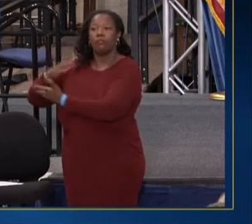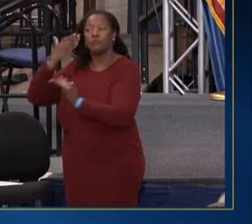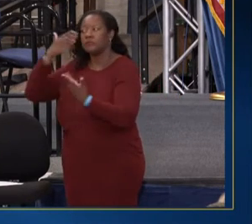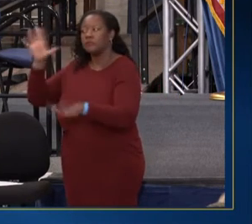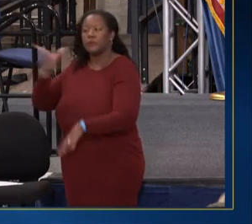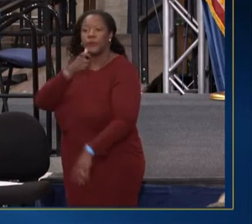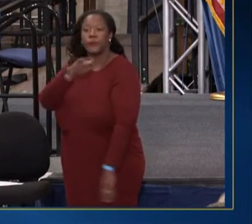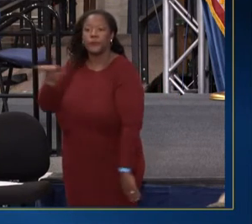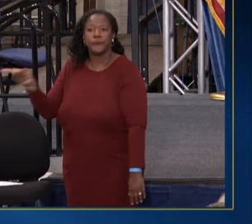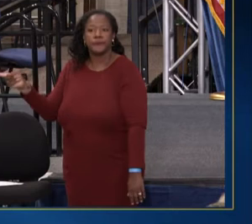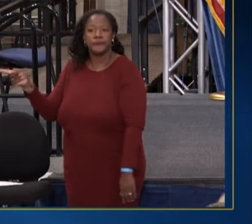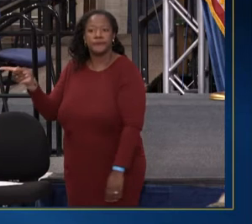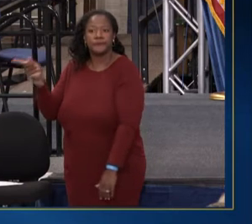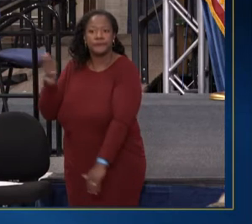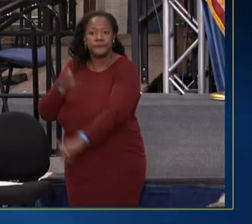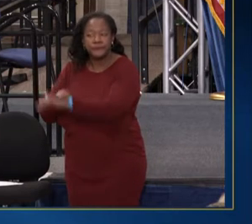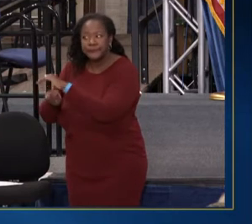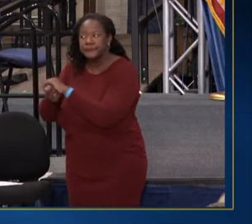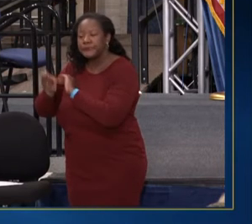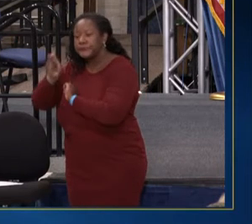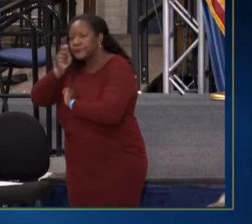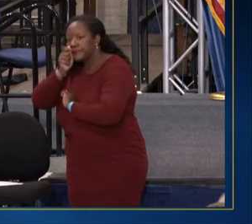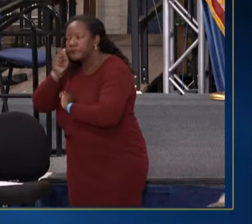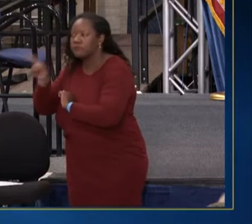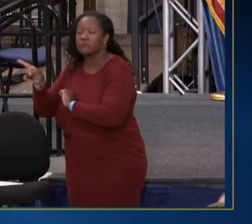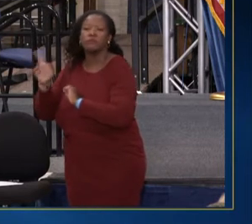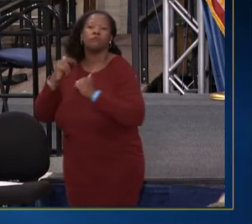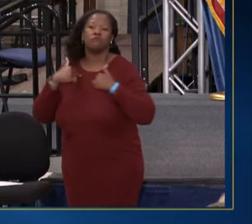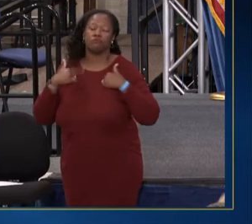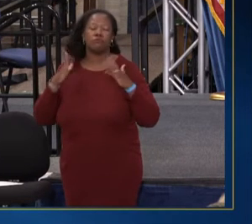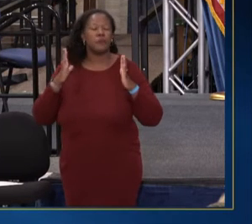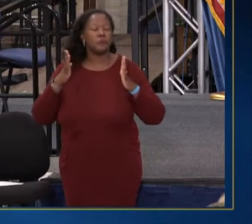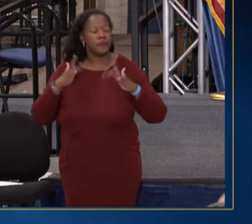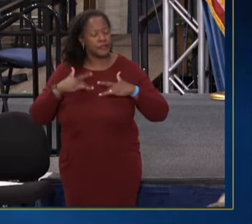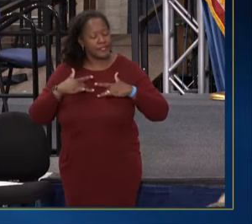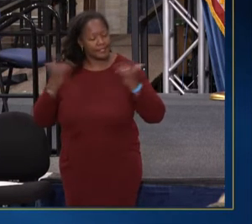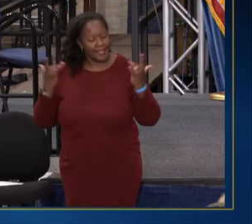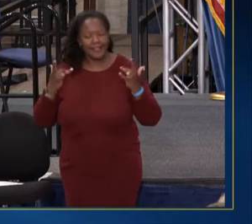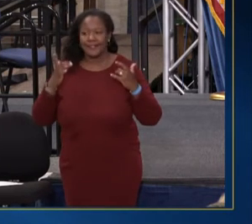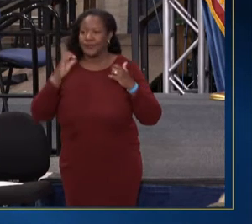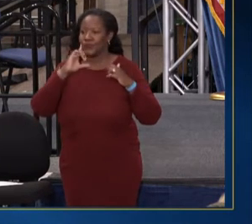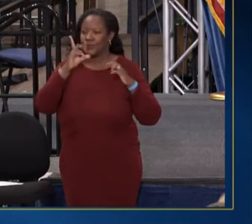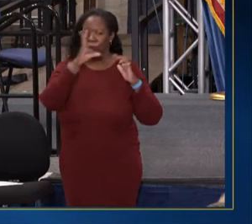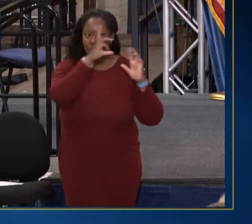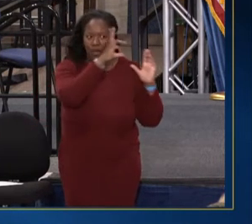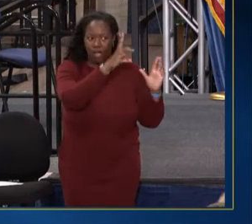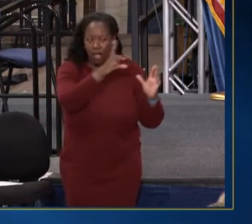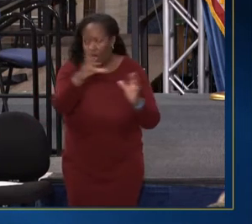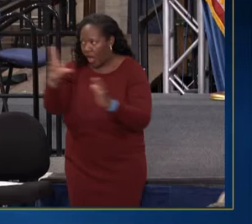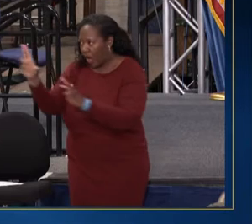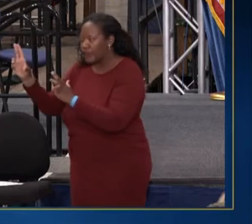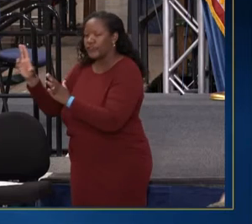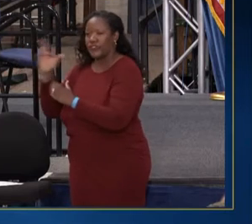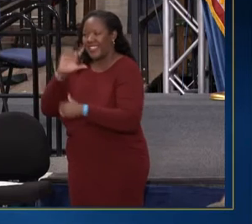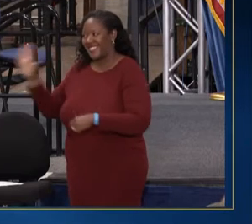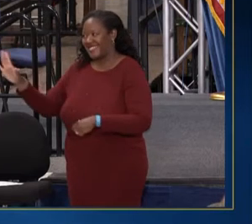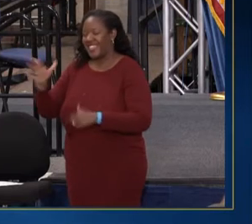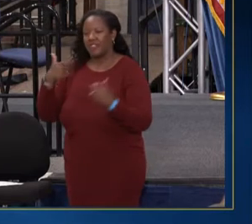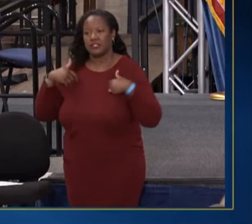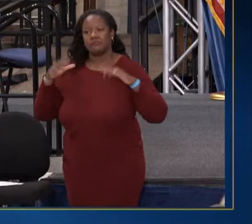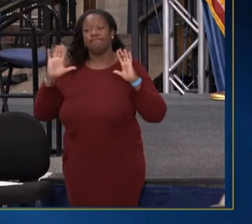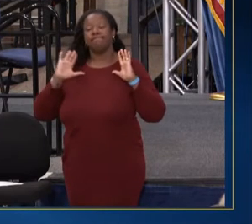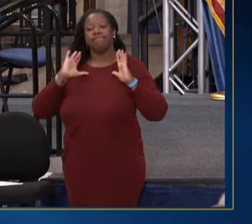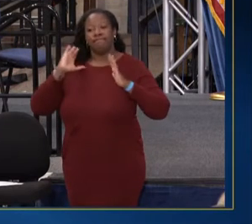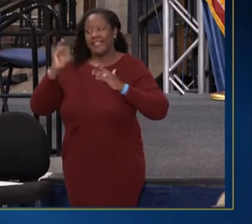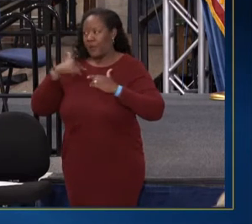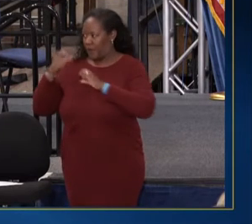without anonymously. And we're so delighted for this and honored by their sacrifice, and we will continue to